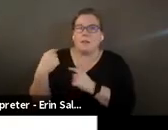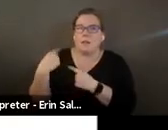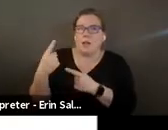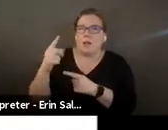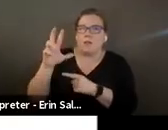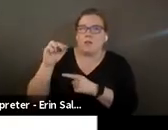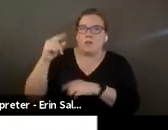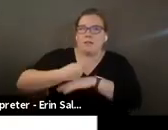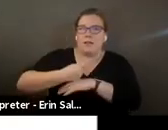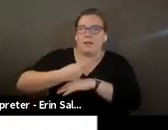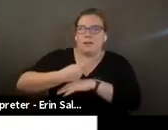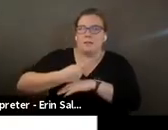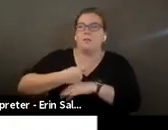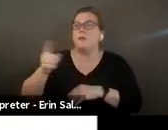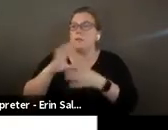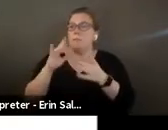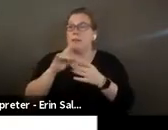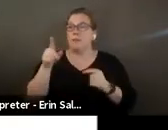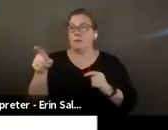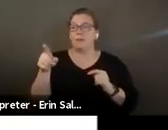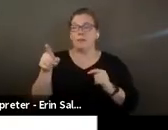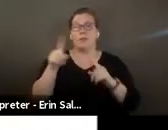also see, we do have mentioned on this slide,